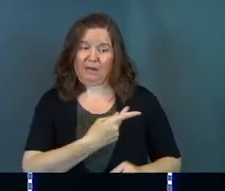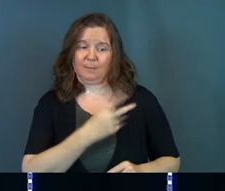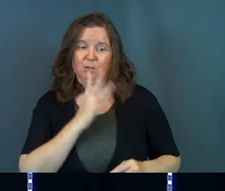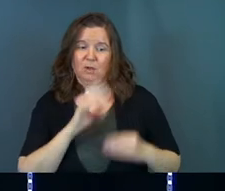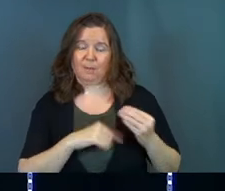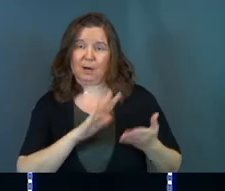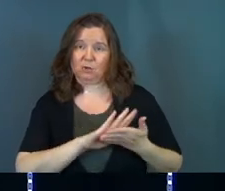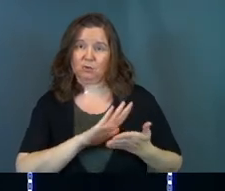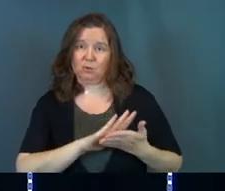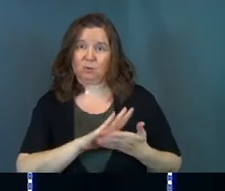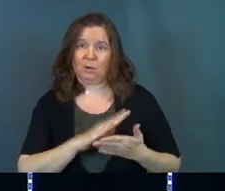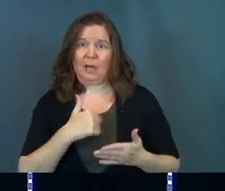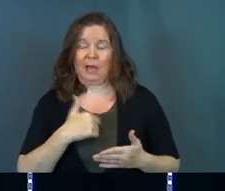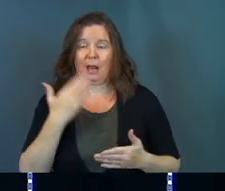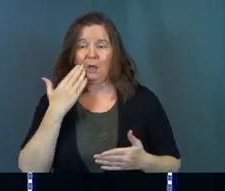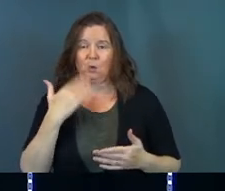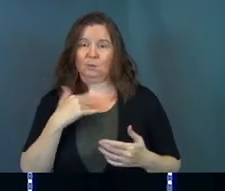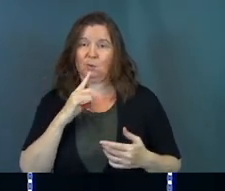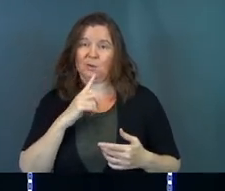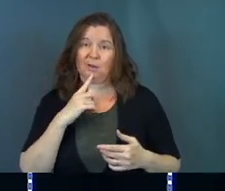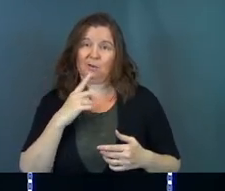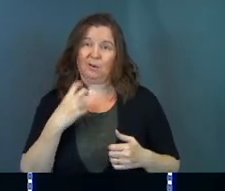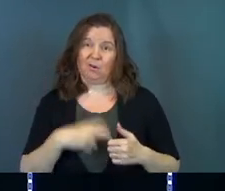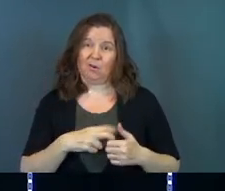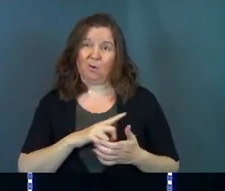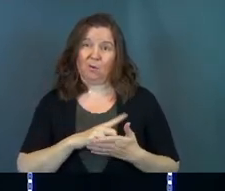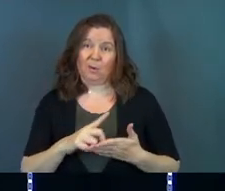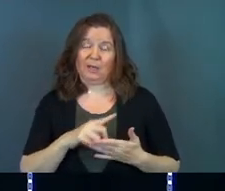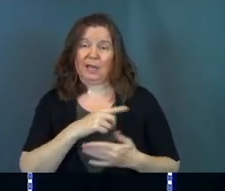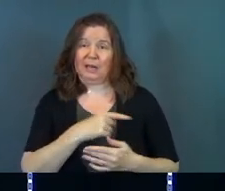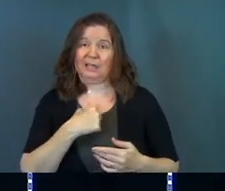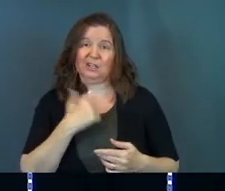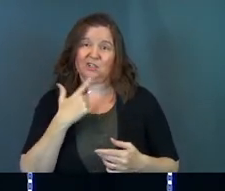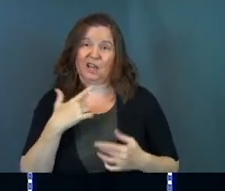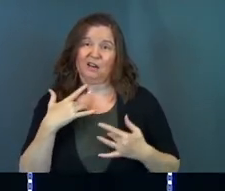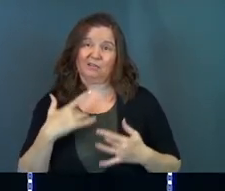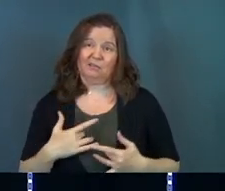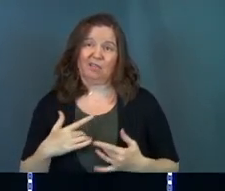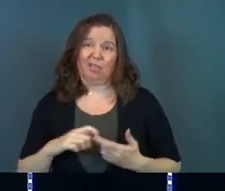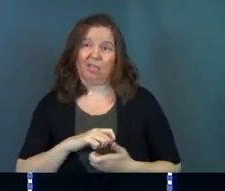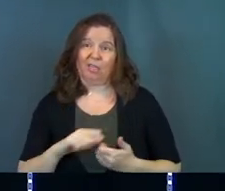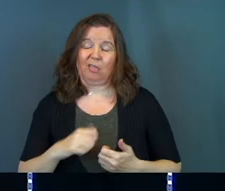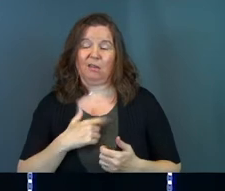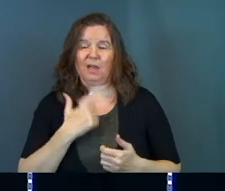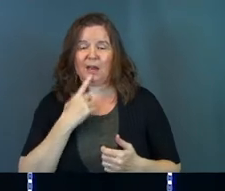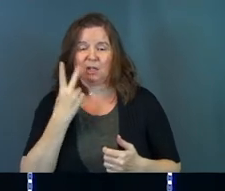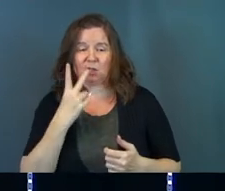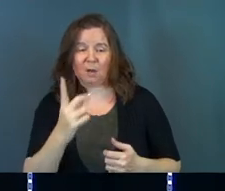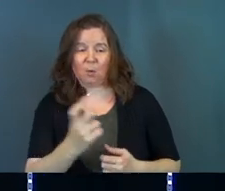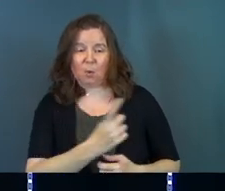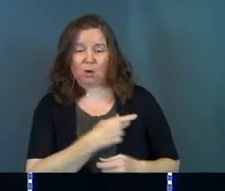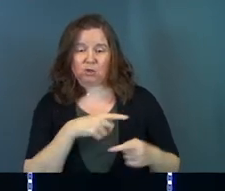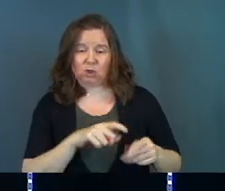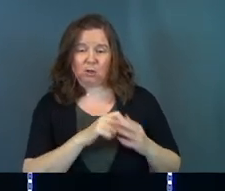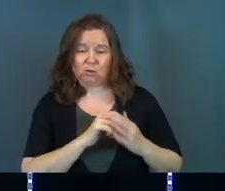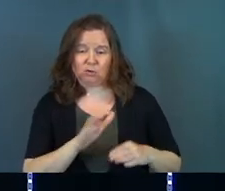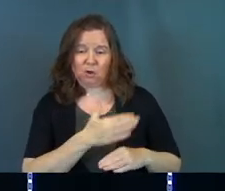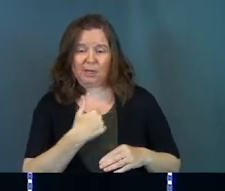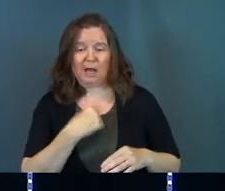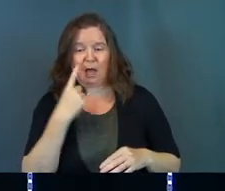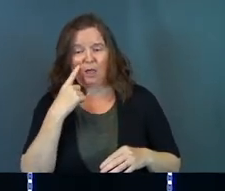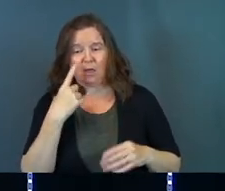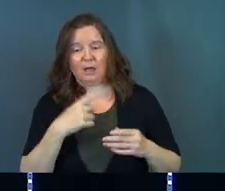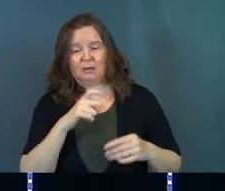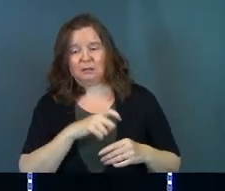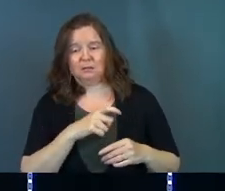been talking about it at school, and I knew it's been a really, really rough week, and he's just kind of destroyed over this. And I saw him walk back during the worship, and I